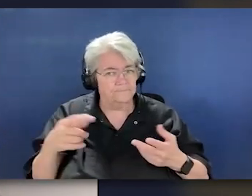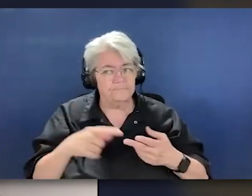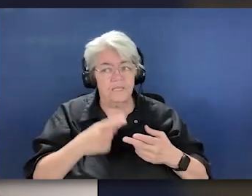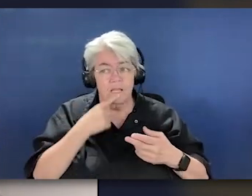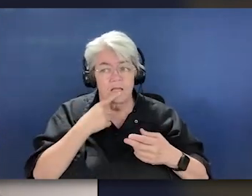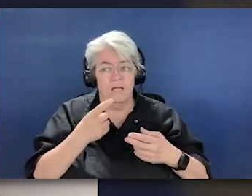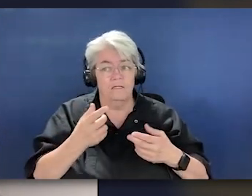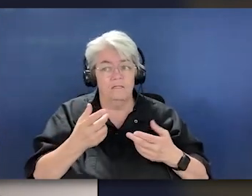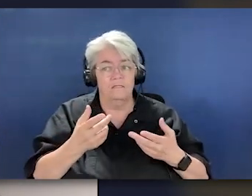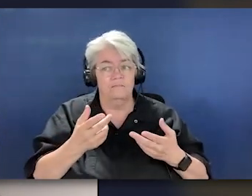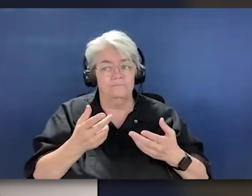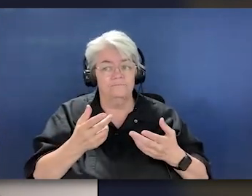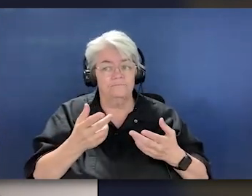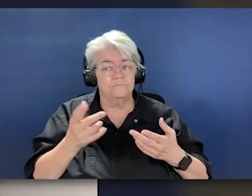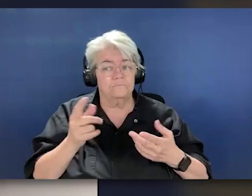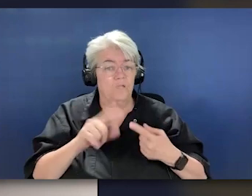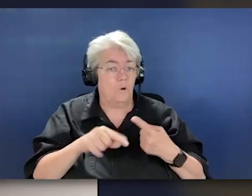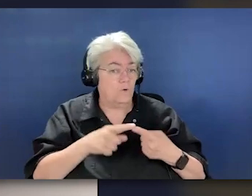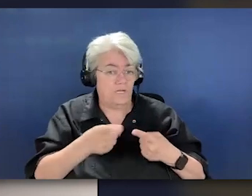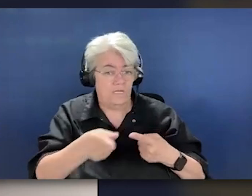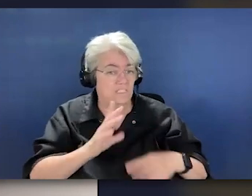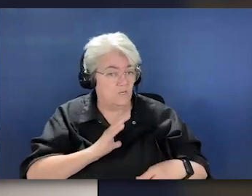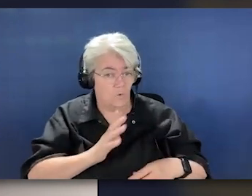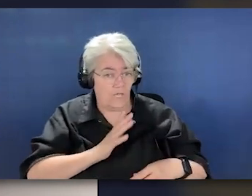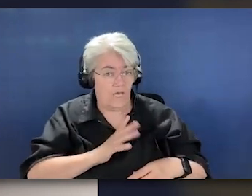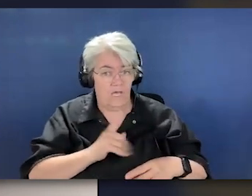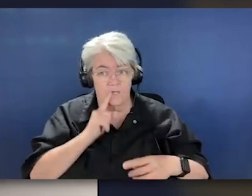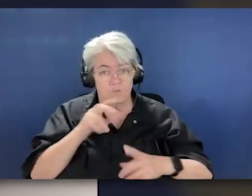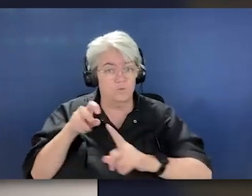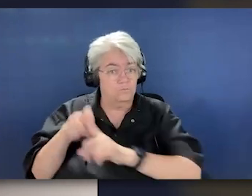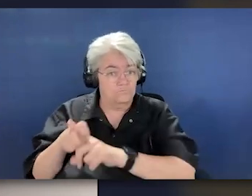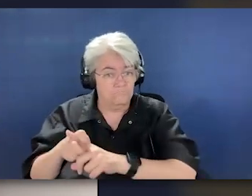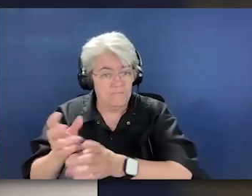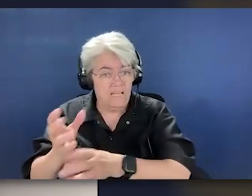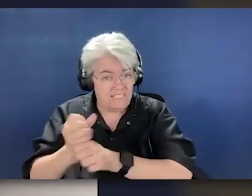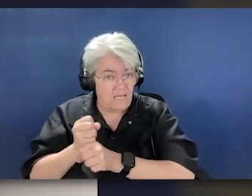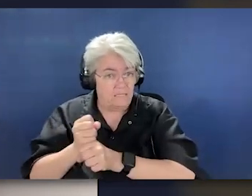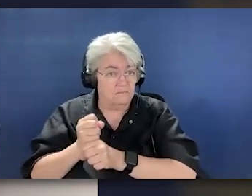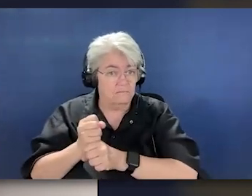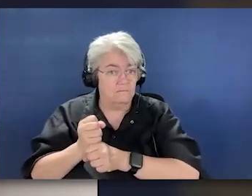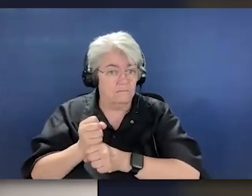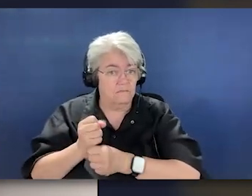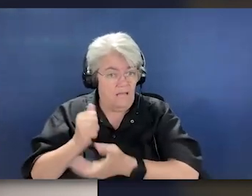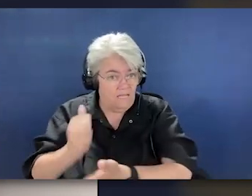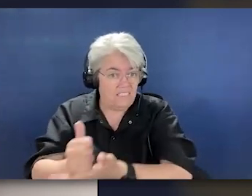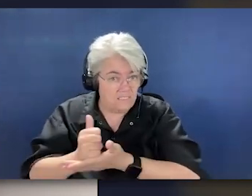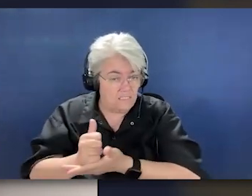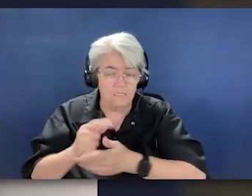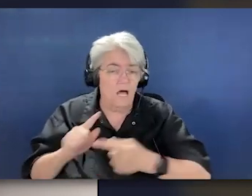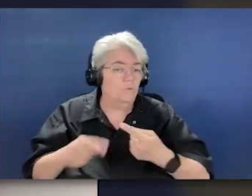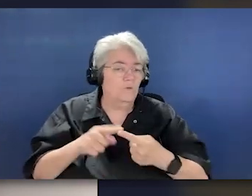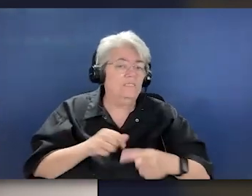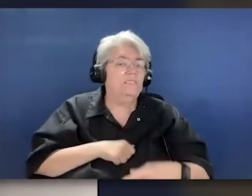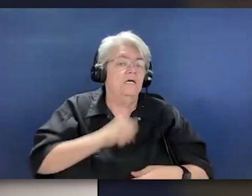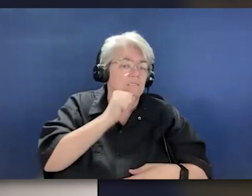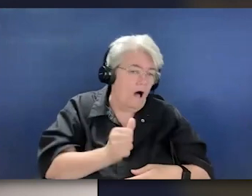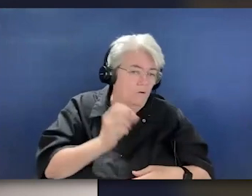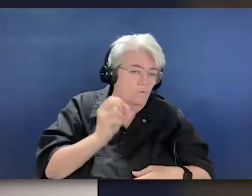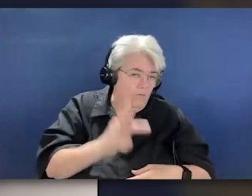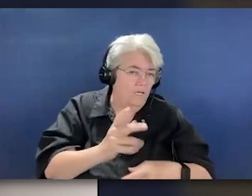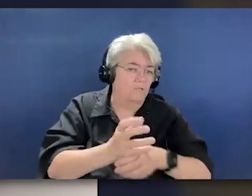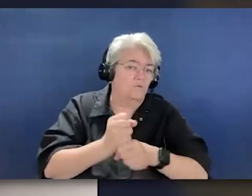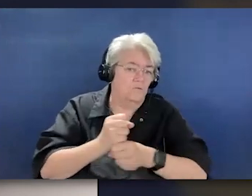Where is it okay to get assistance, and where is it not okay to get assistance? Because none of us learn in a